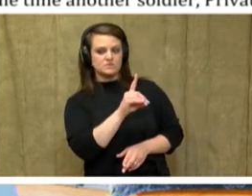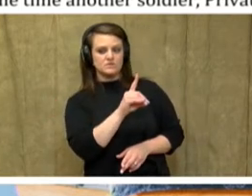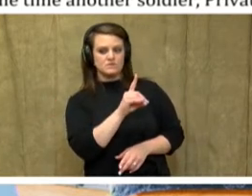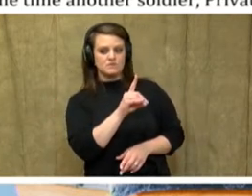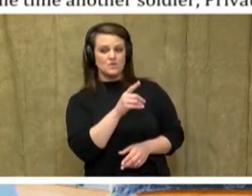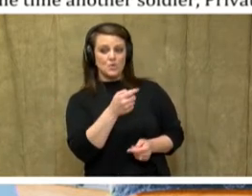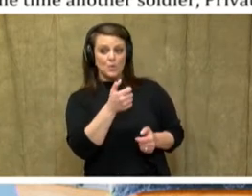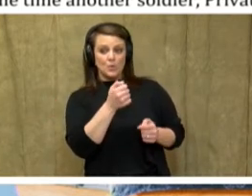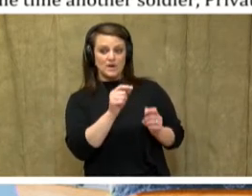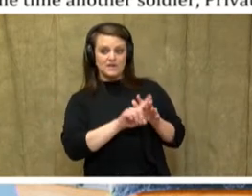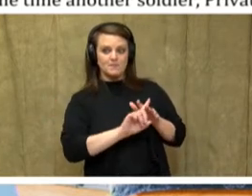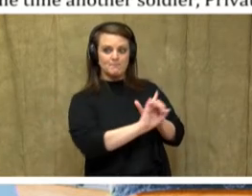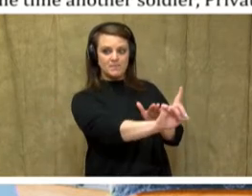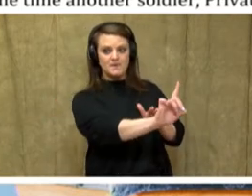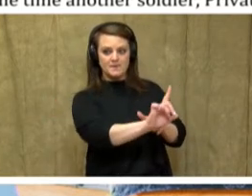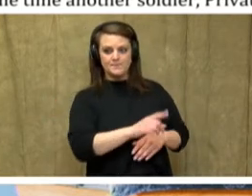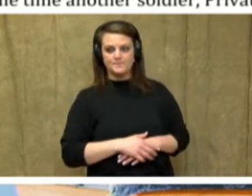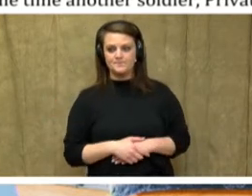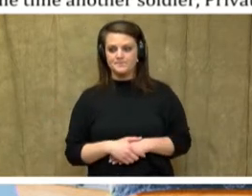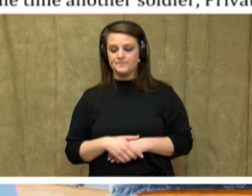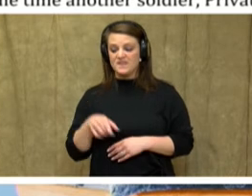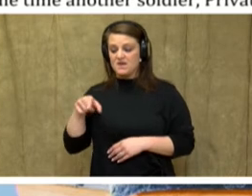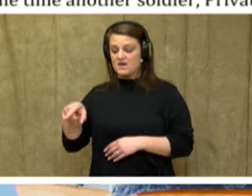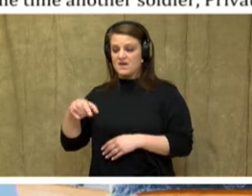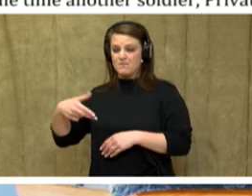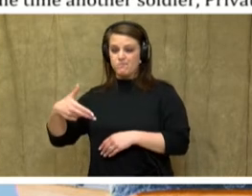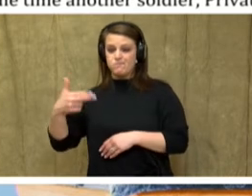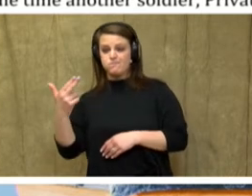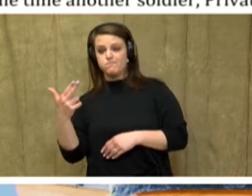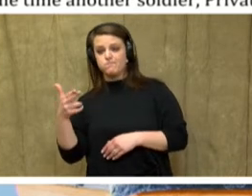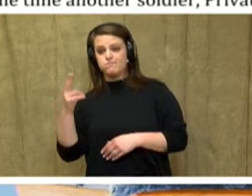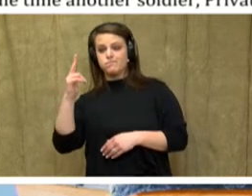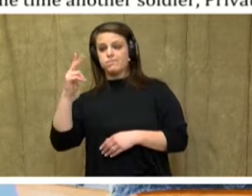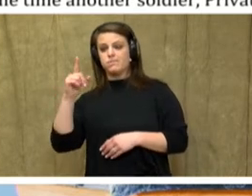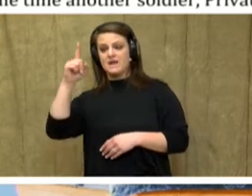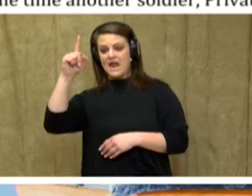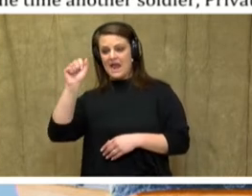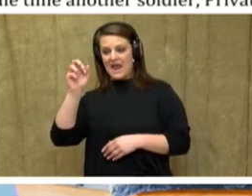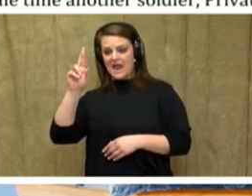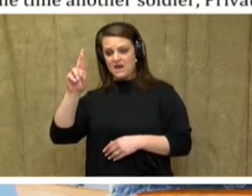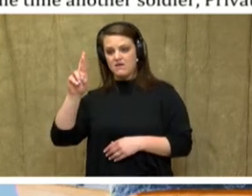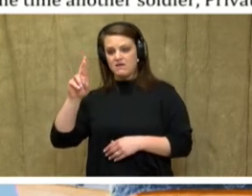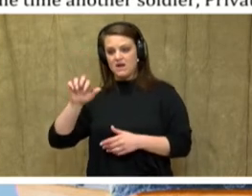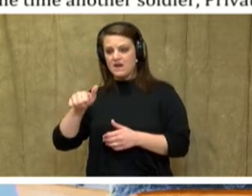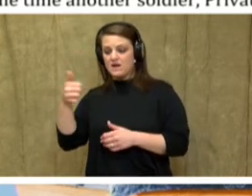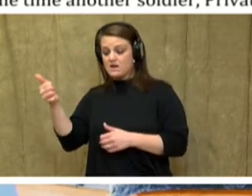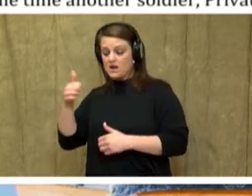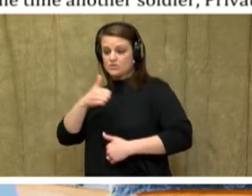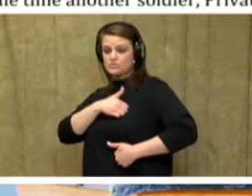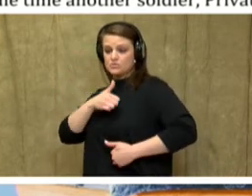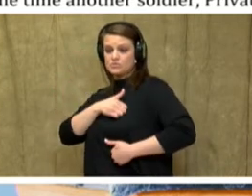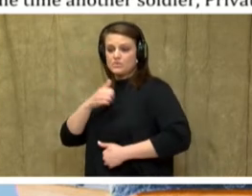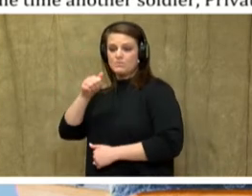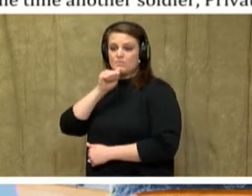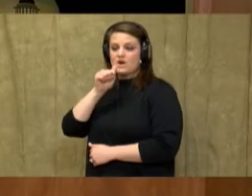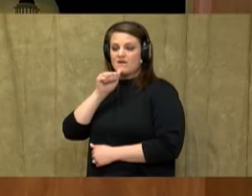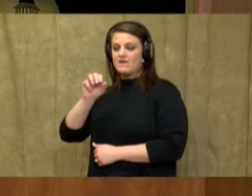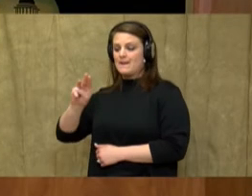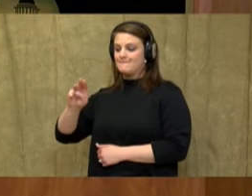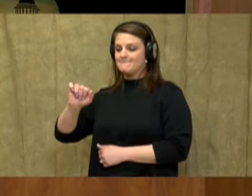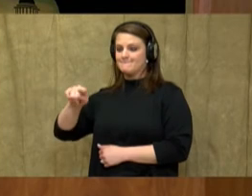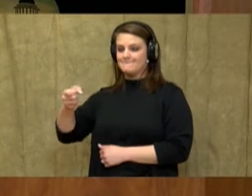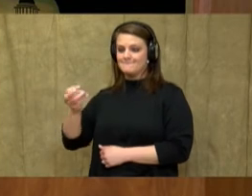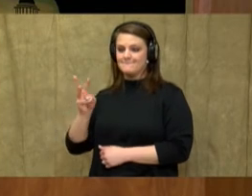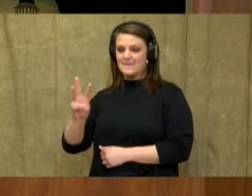who quickly fled. Rising, Montgomery fired a shot into the air. At the same time, another soldier, Private Matthew Kilroy, pointed